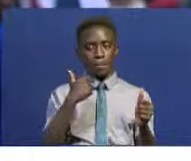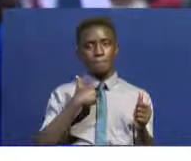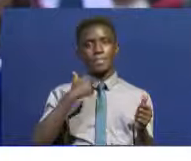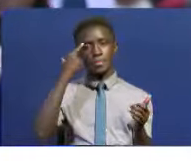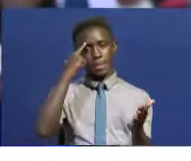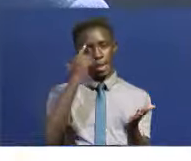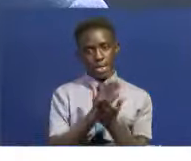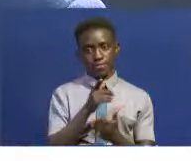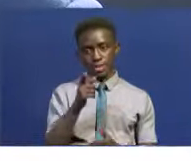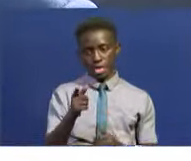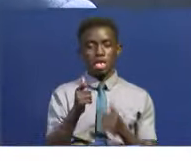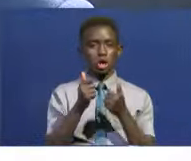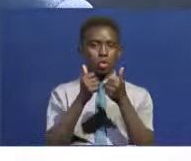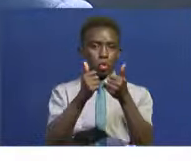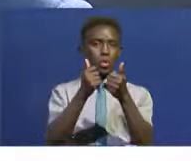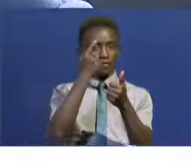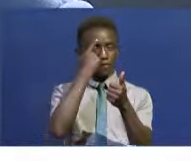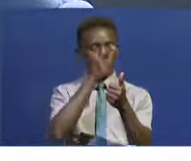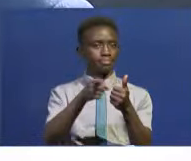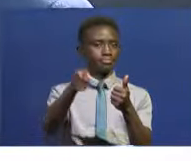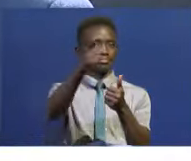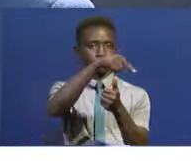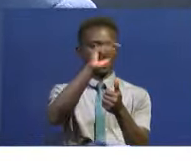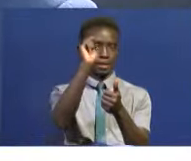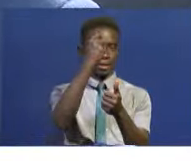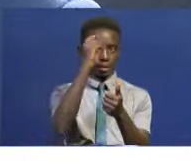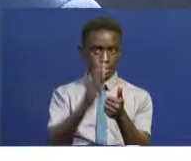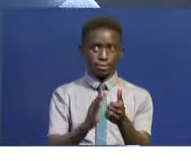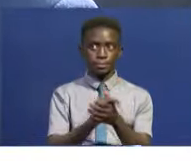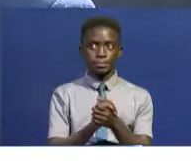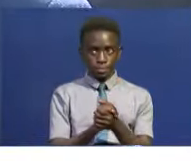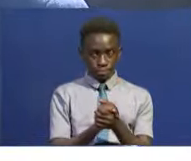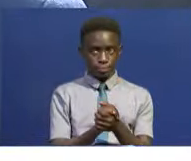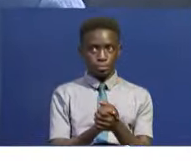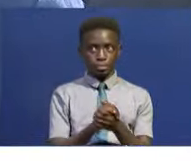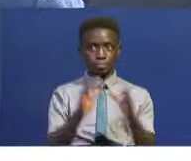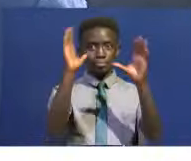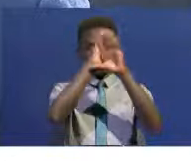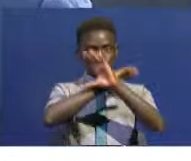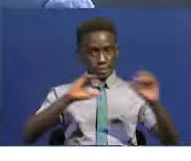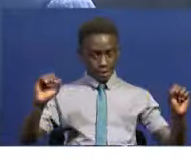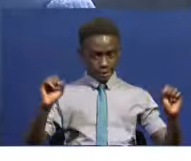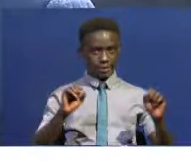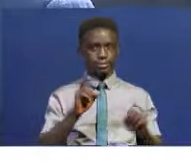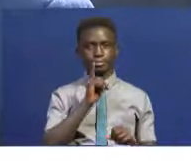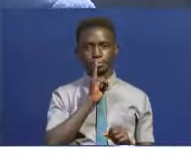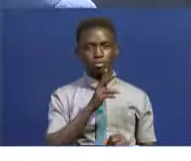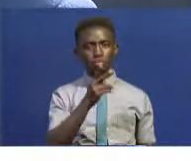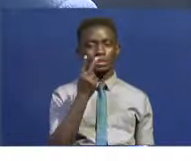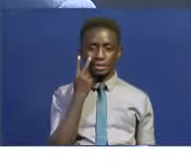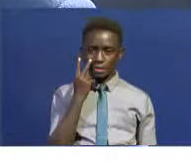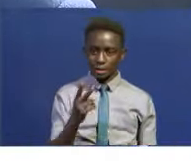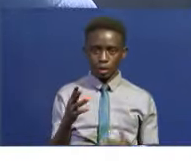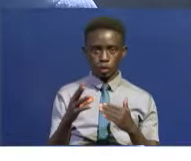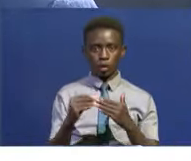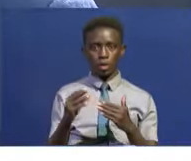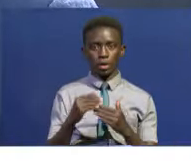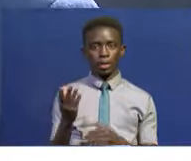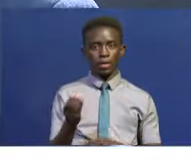is a good thing for Kenya. Where the President is saying, look at the dollar. Look at food